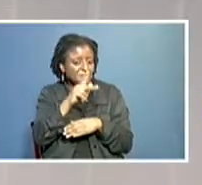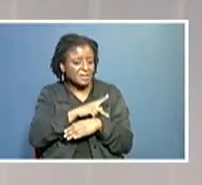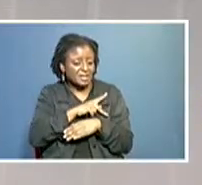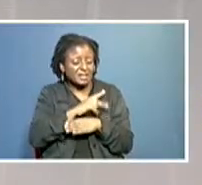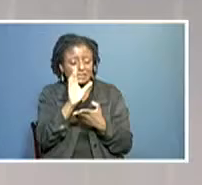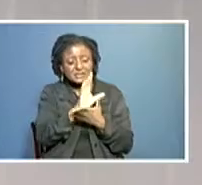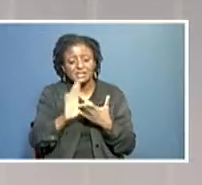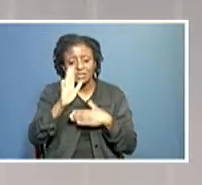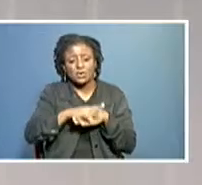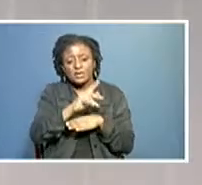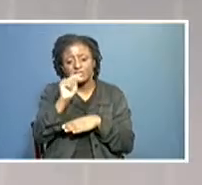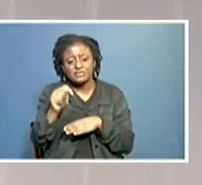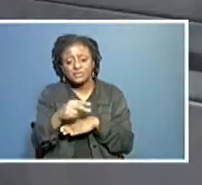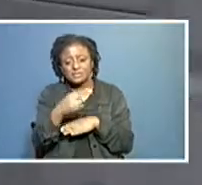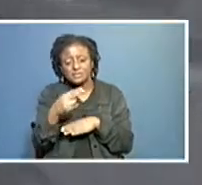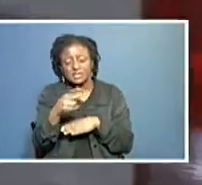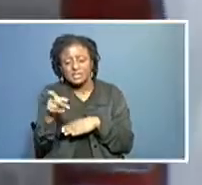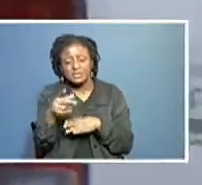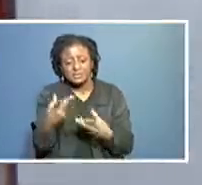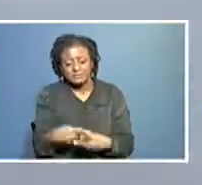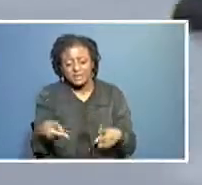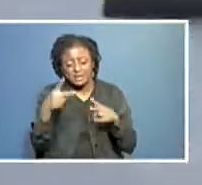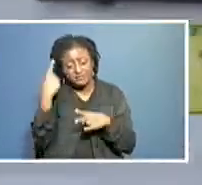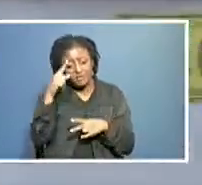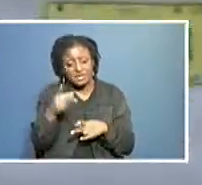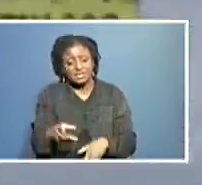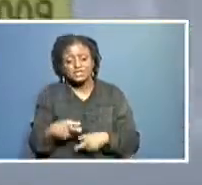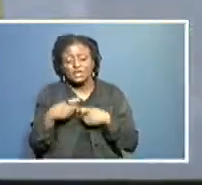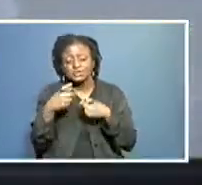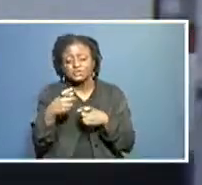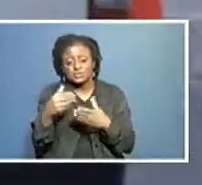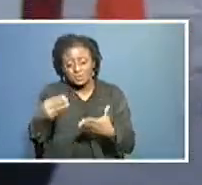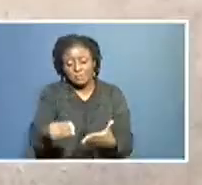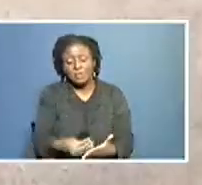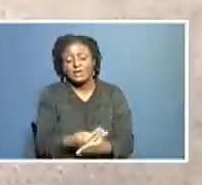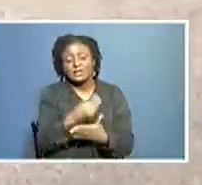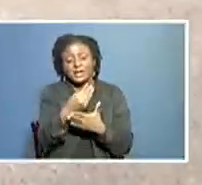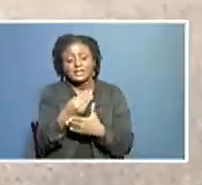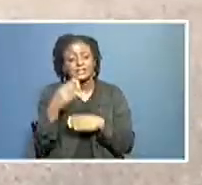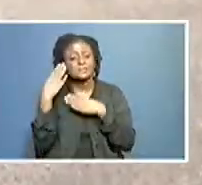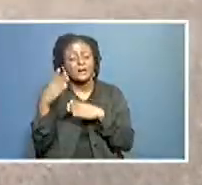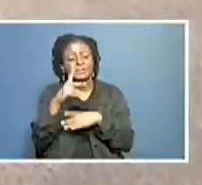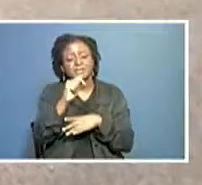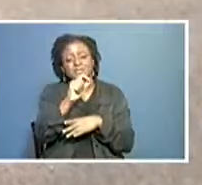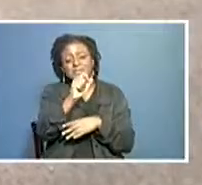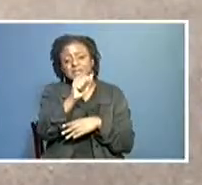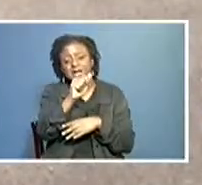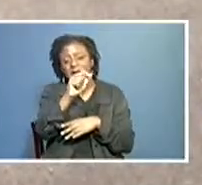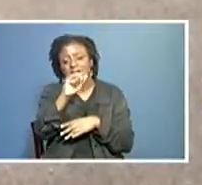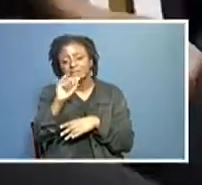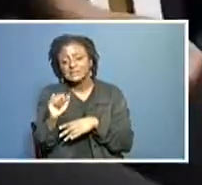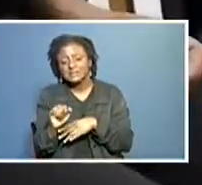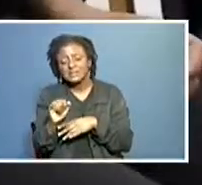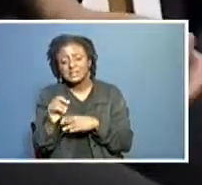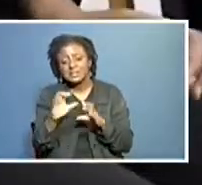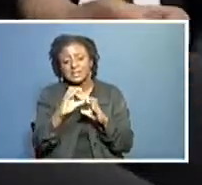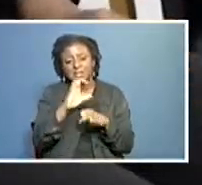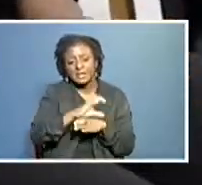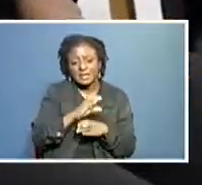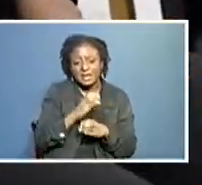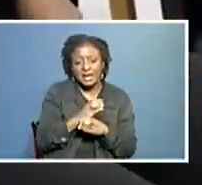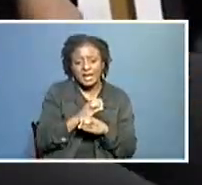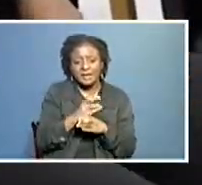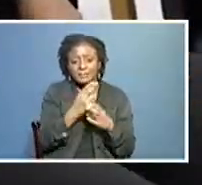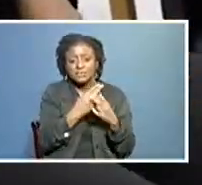invaluable contributions in modernizing the Bahamas Taxi Cab Union during his time as president. But more than